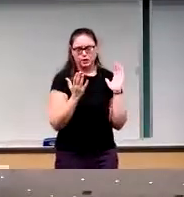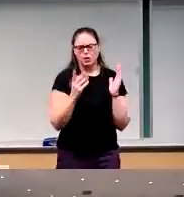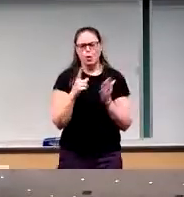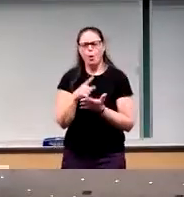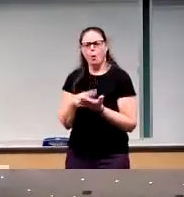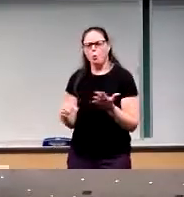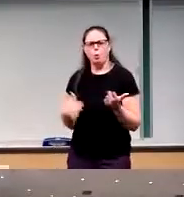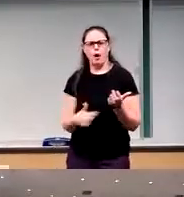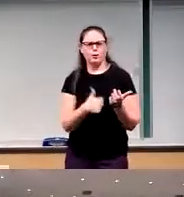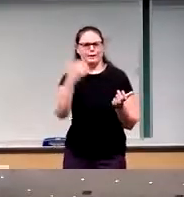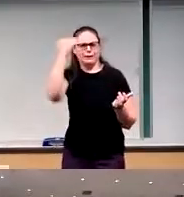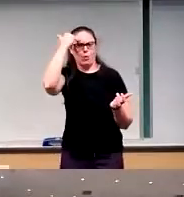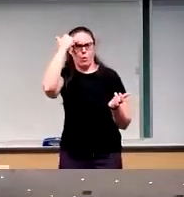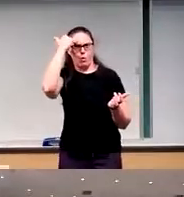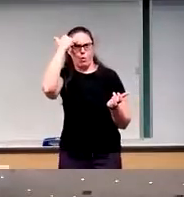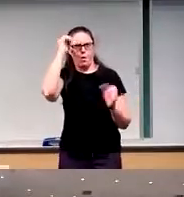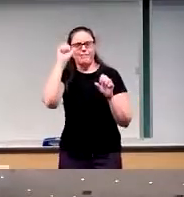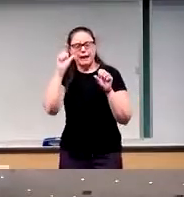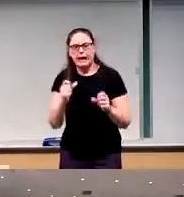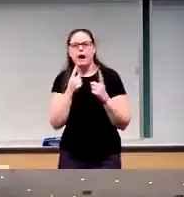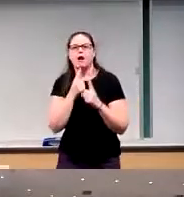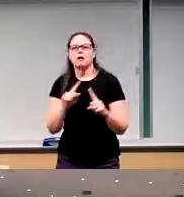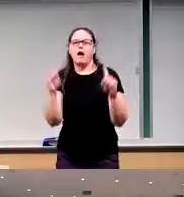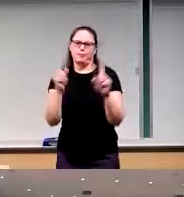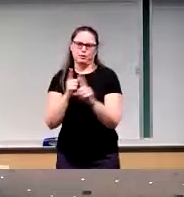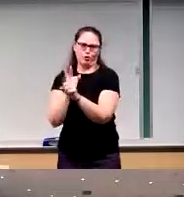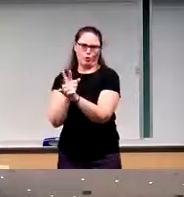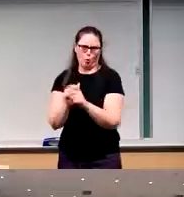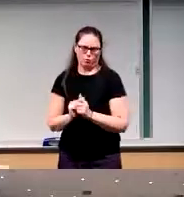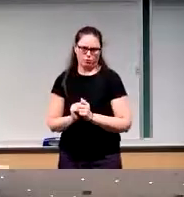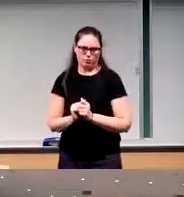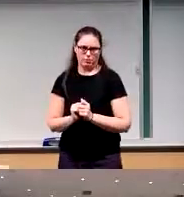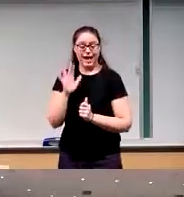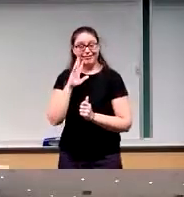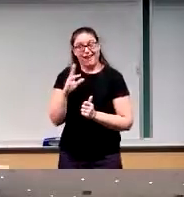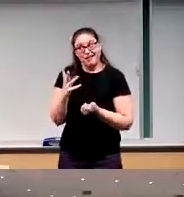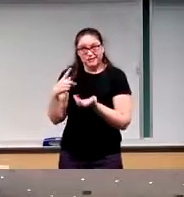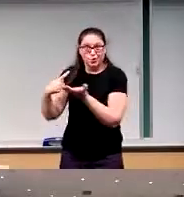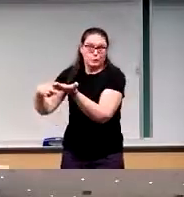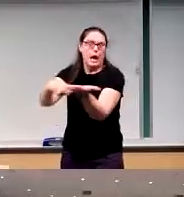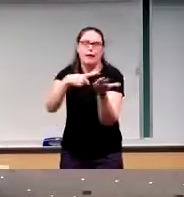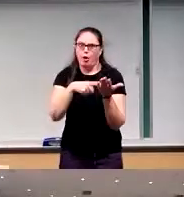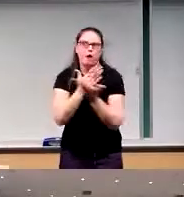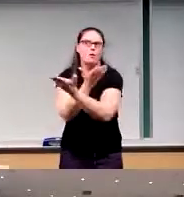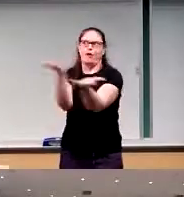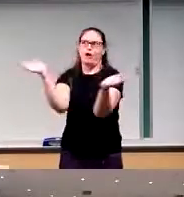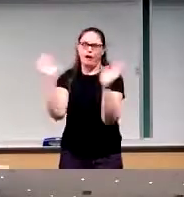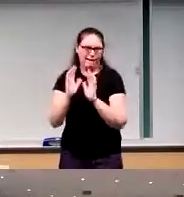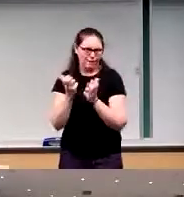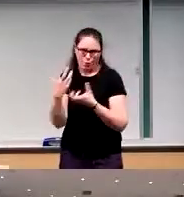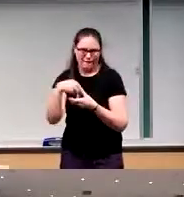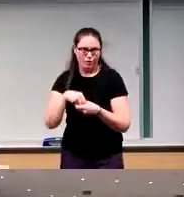we know that can accomplish this goal? And then you have open dialogue with everyone else.